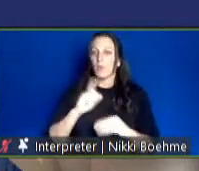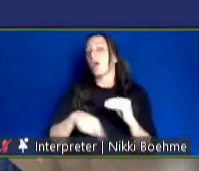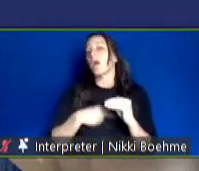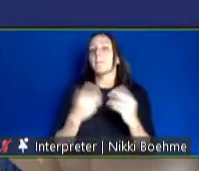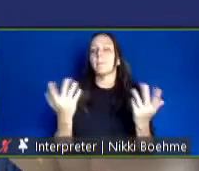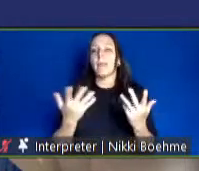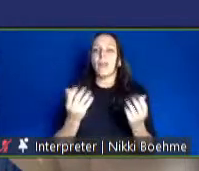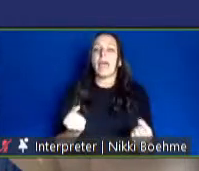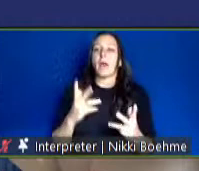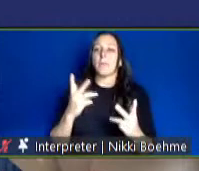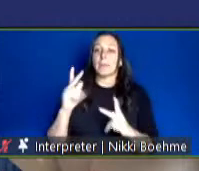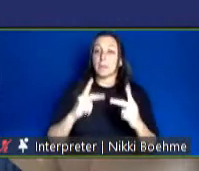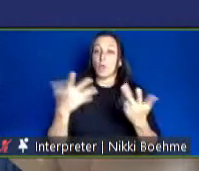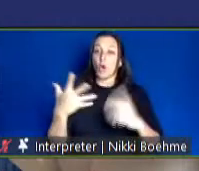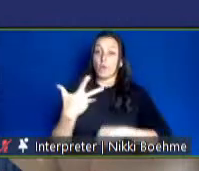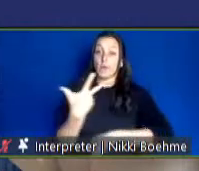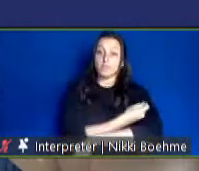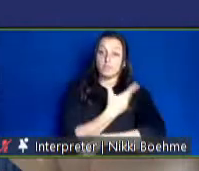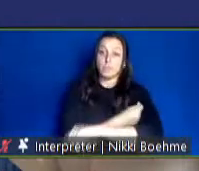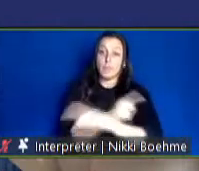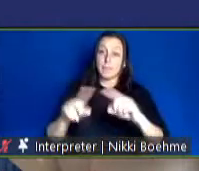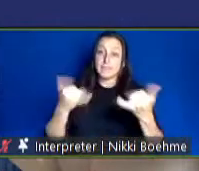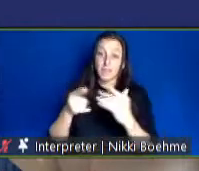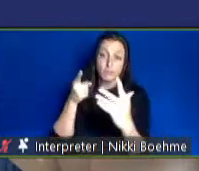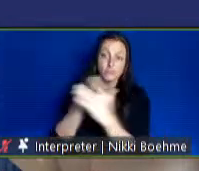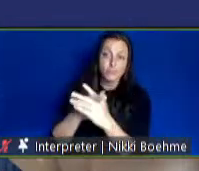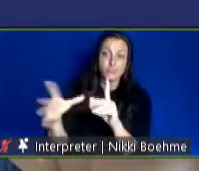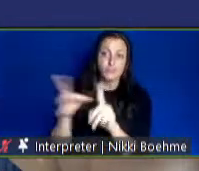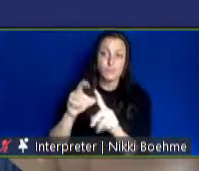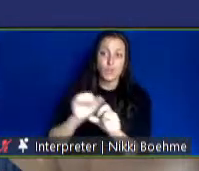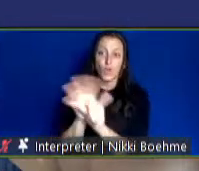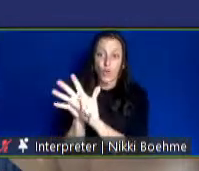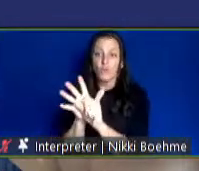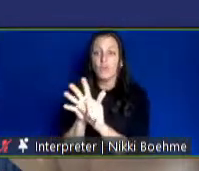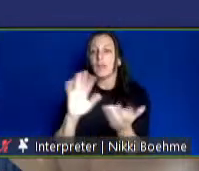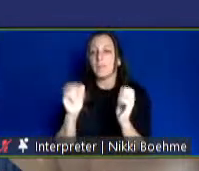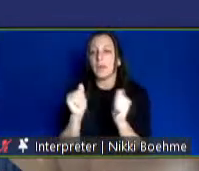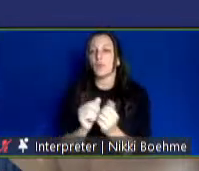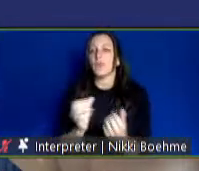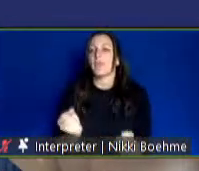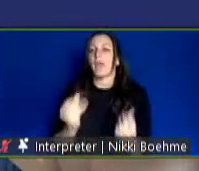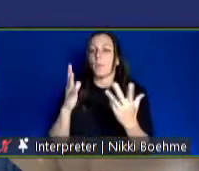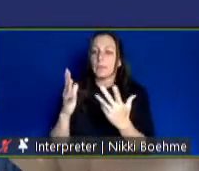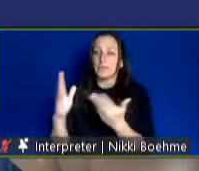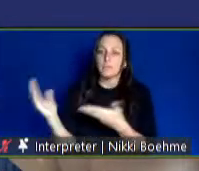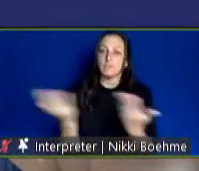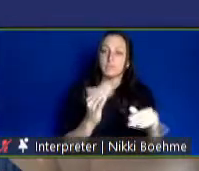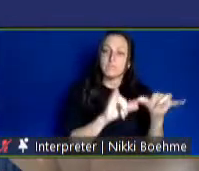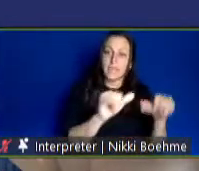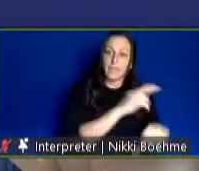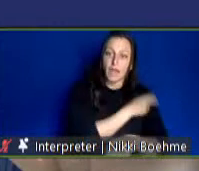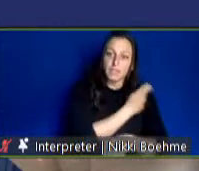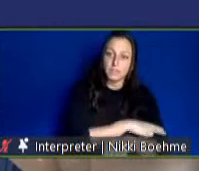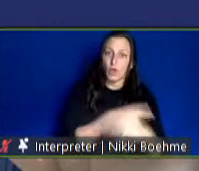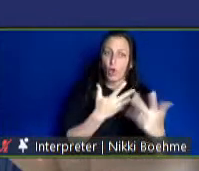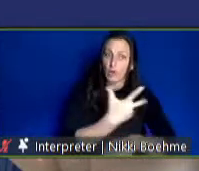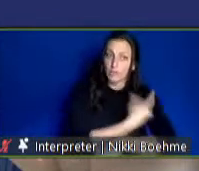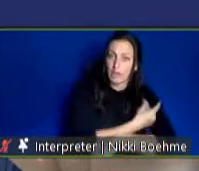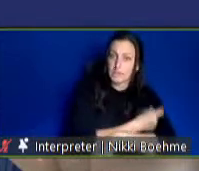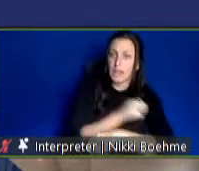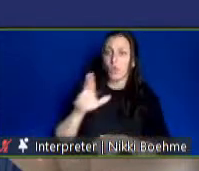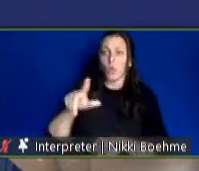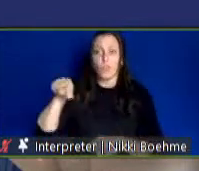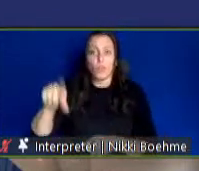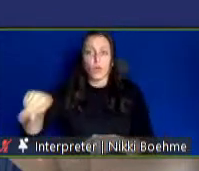breakthrough hospitalizations are compared to total number of hospitalizations occurring in the state. And so this particular figure is showing you